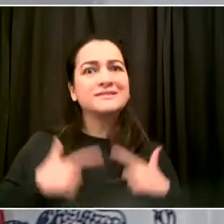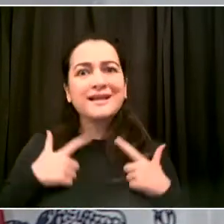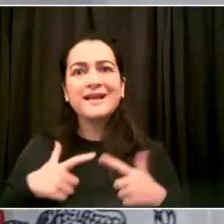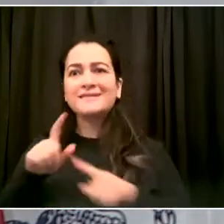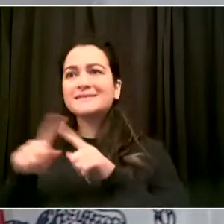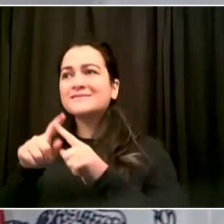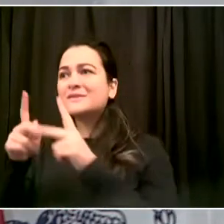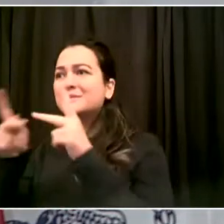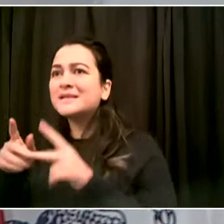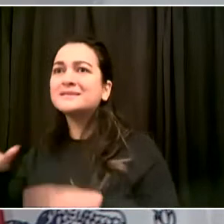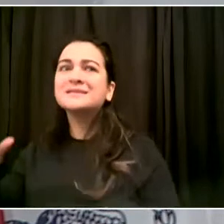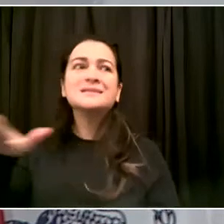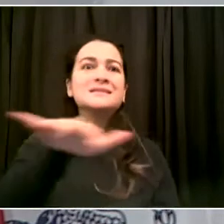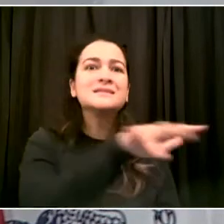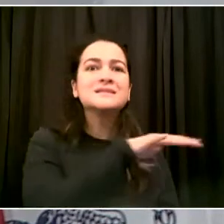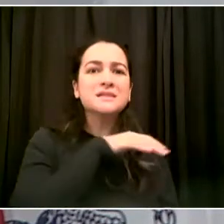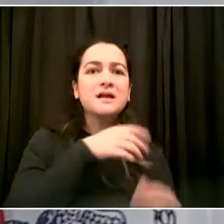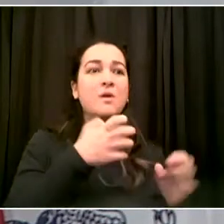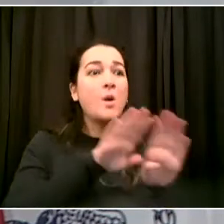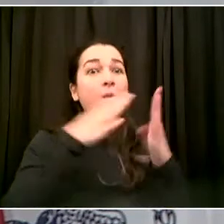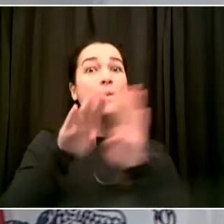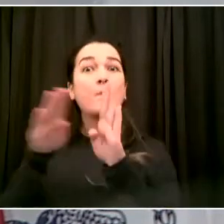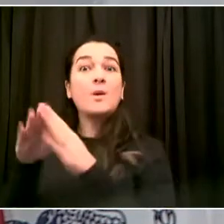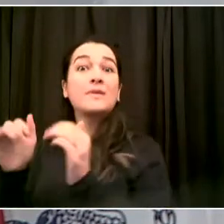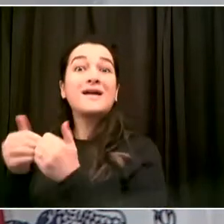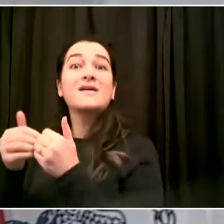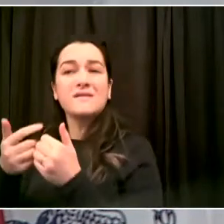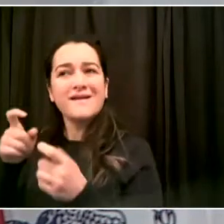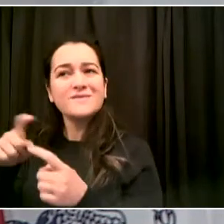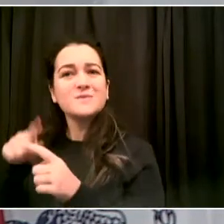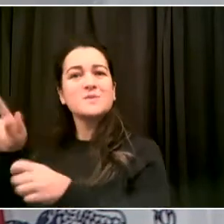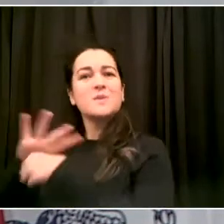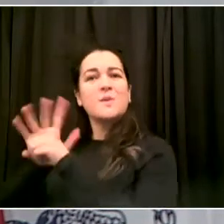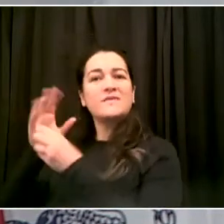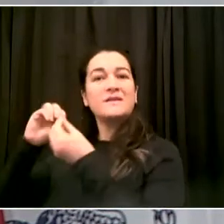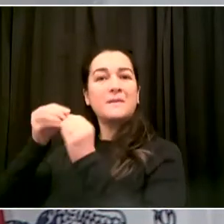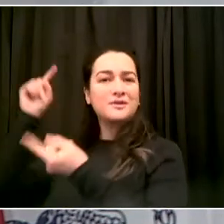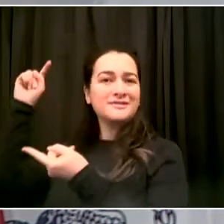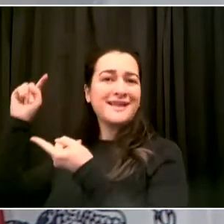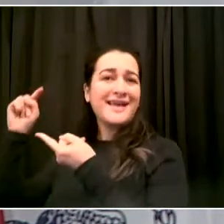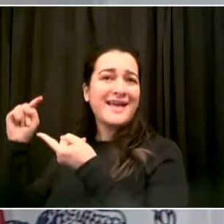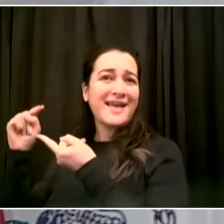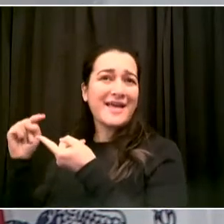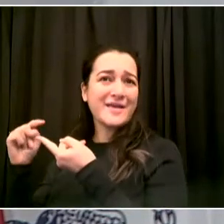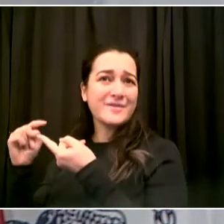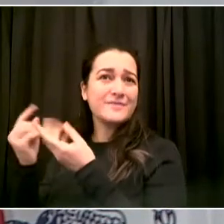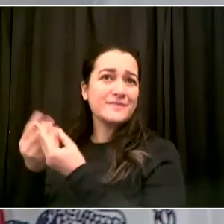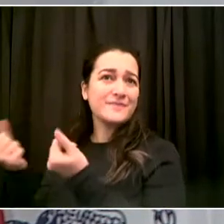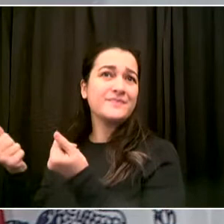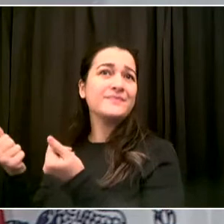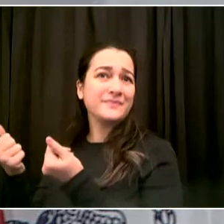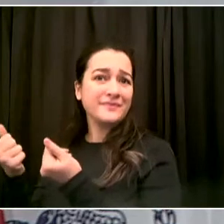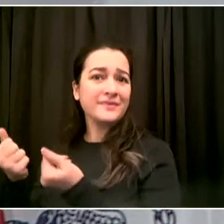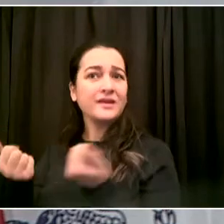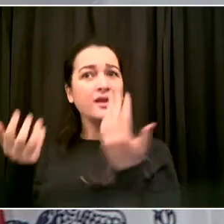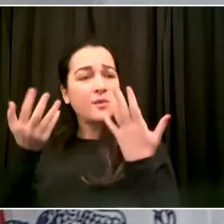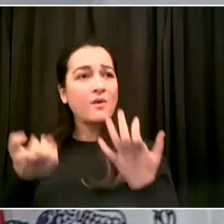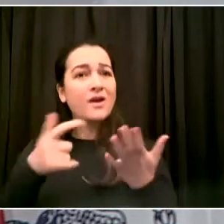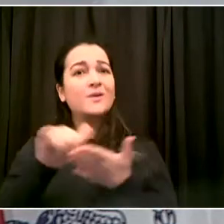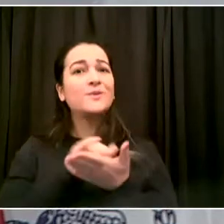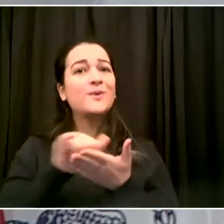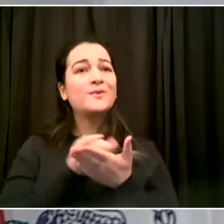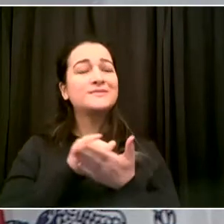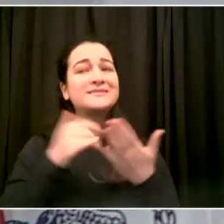everyone's respected, a place where people want to be, and a place that can grow. And that means a lot more than just our economy. It means the kind